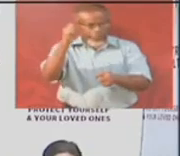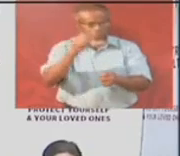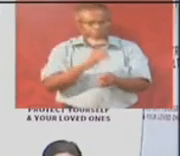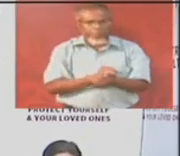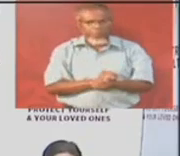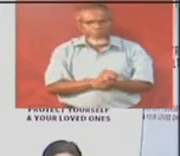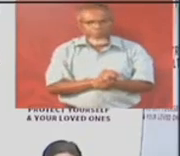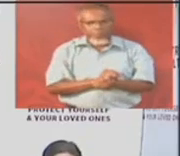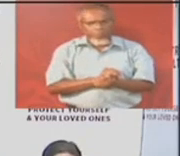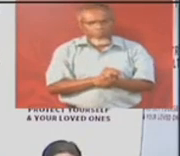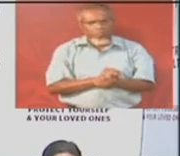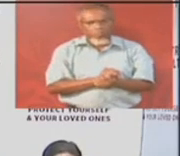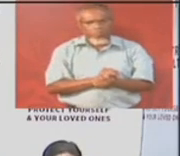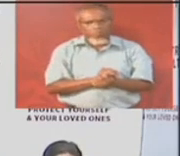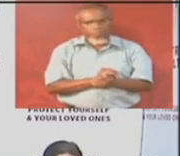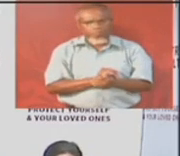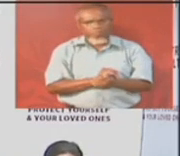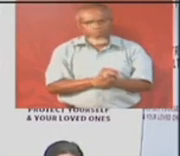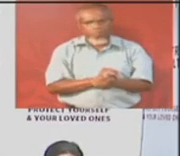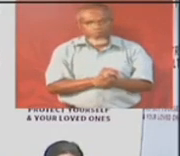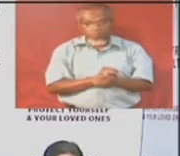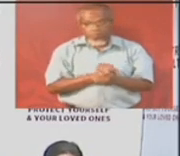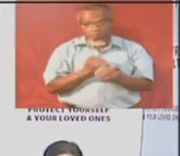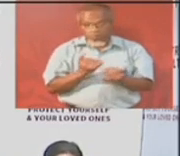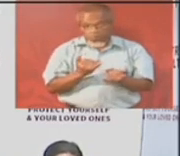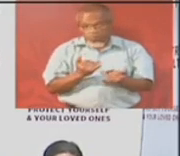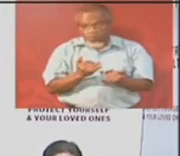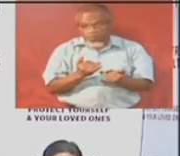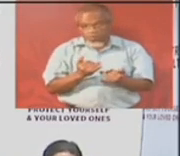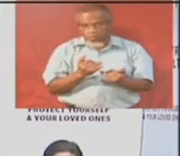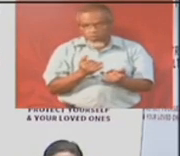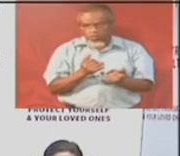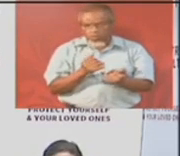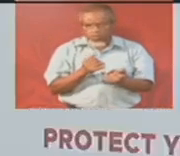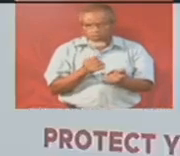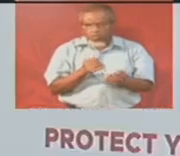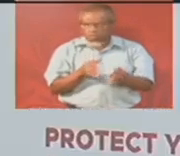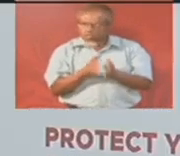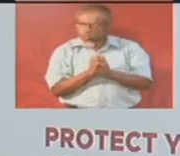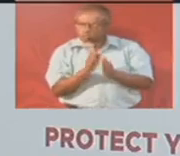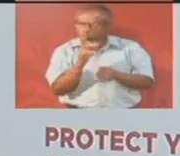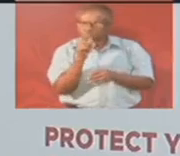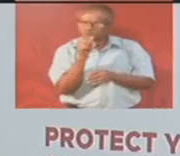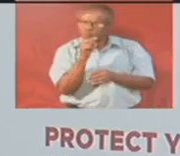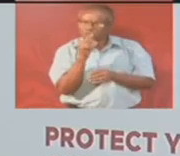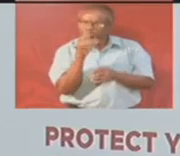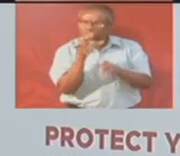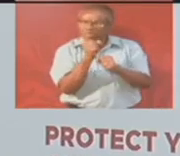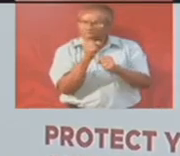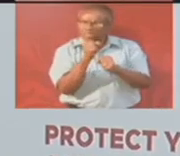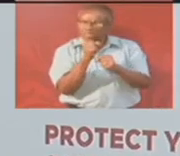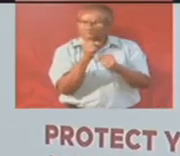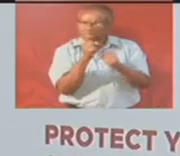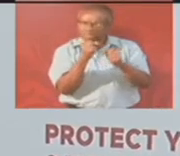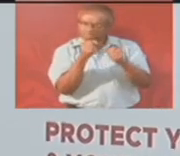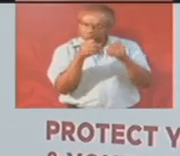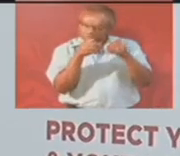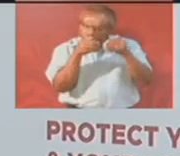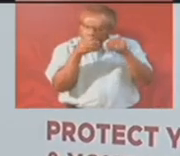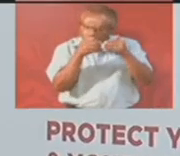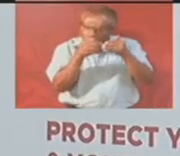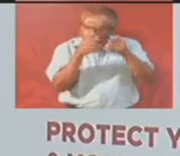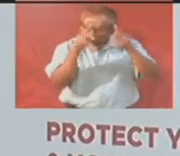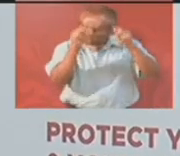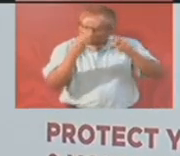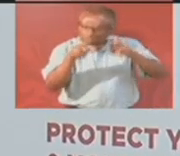of that question related to who gets the gene sequencing with the positive patient, so we have a